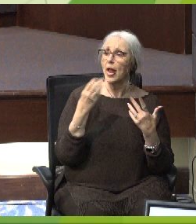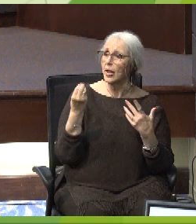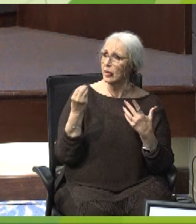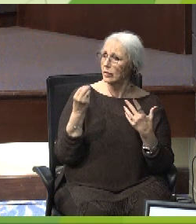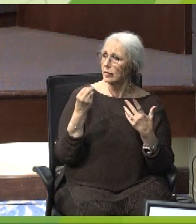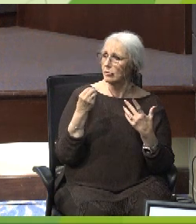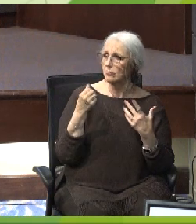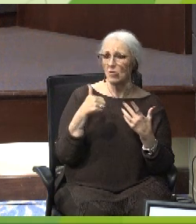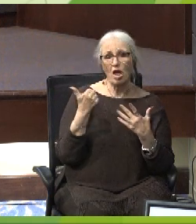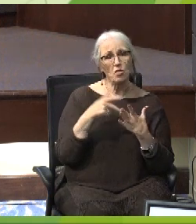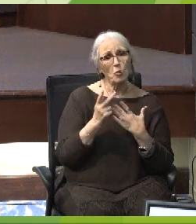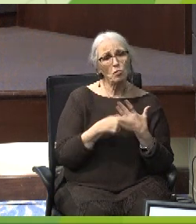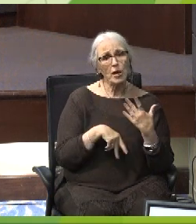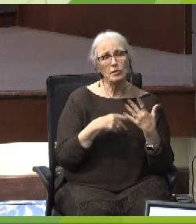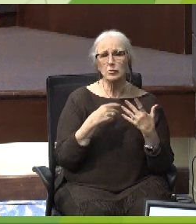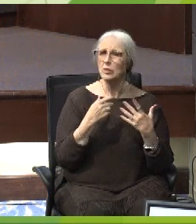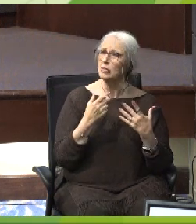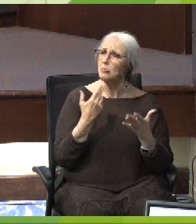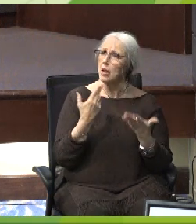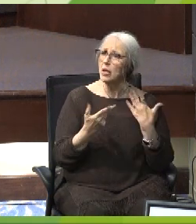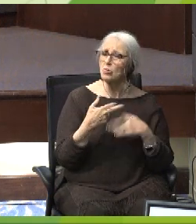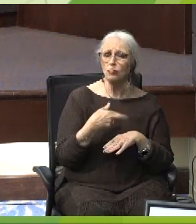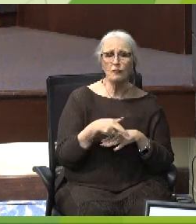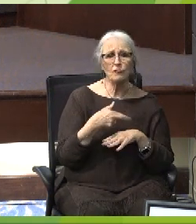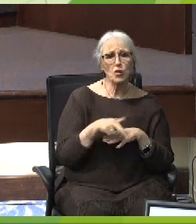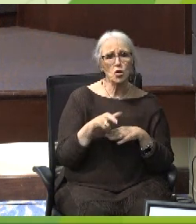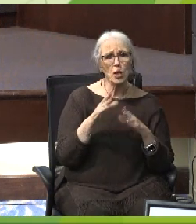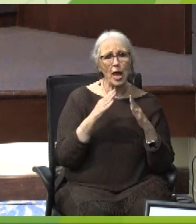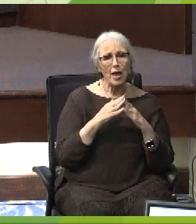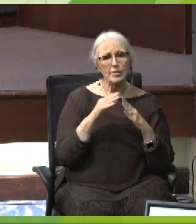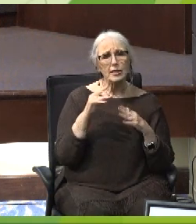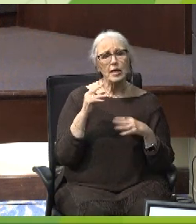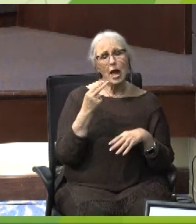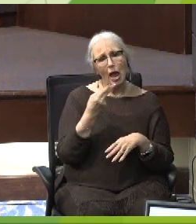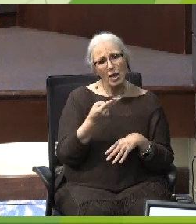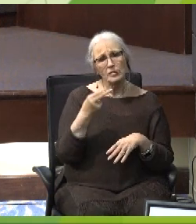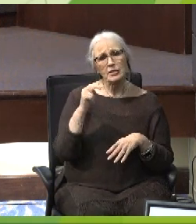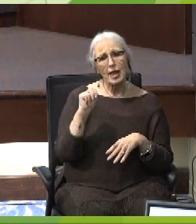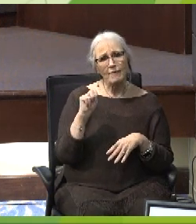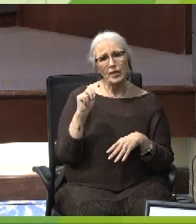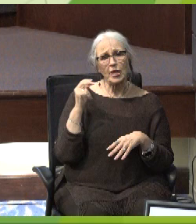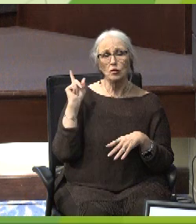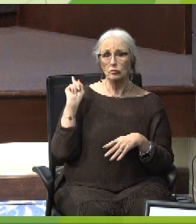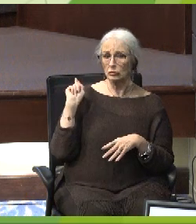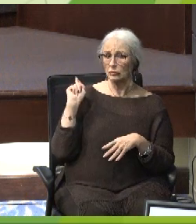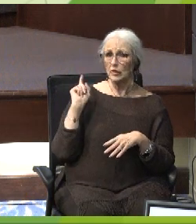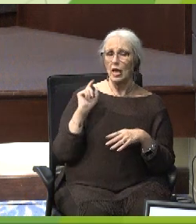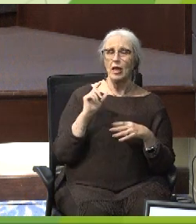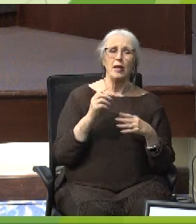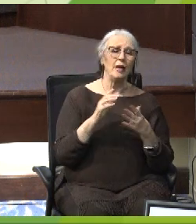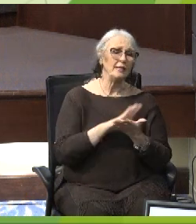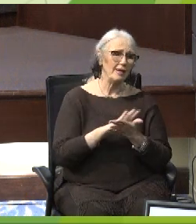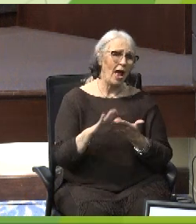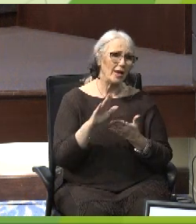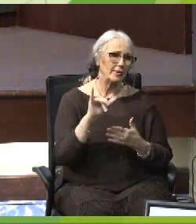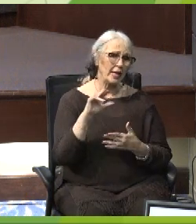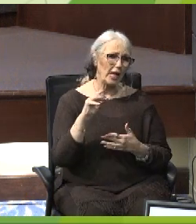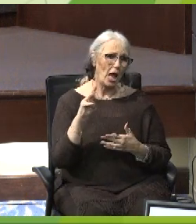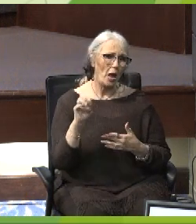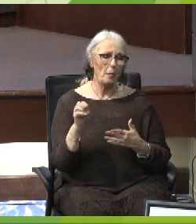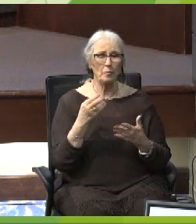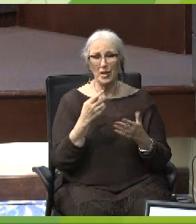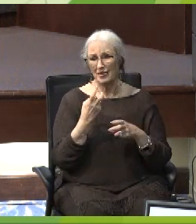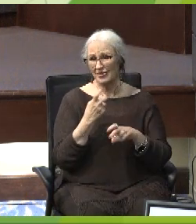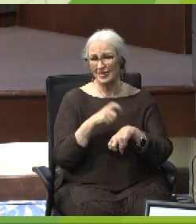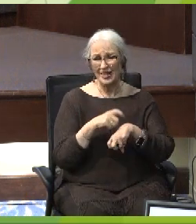program. And then they can even just be referred to the housing navigators if they make decent income, they're just having a difficult time locating a